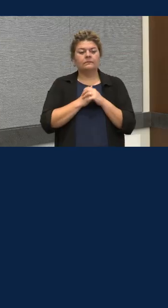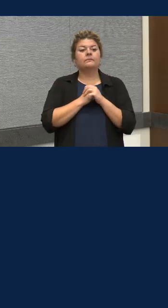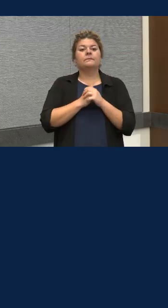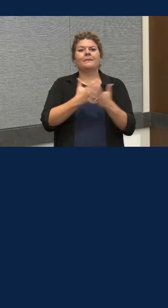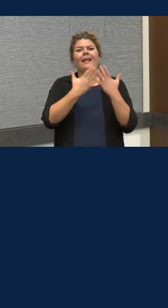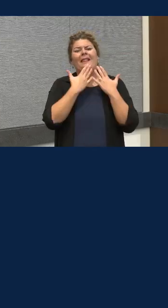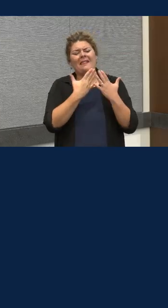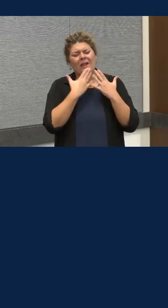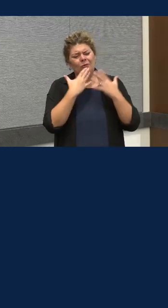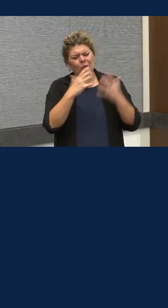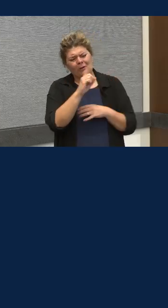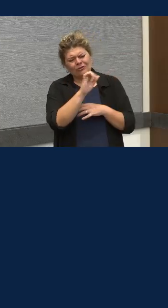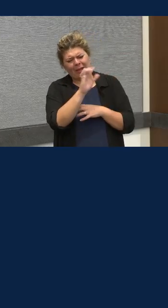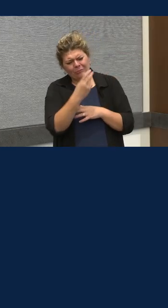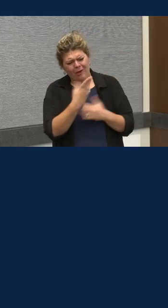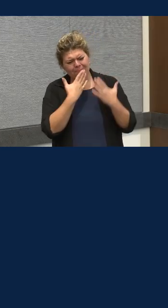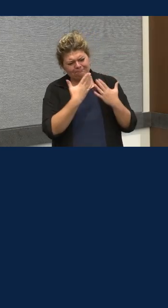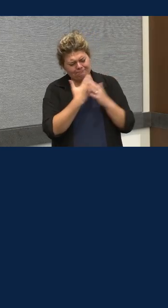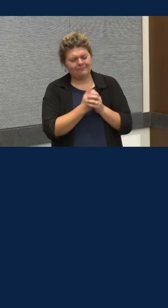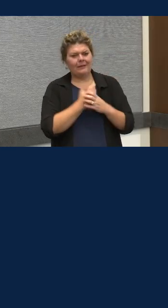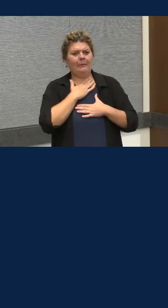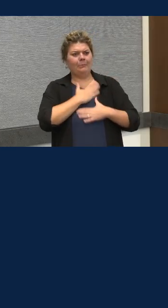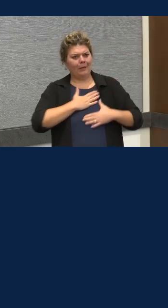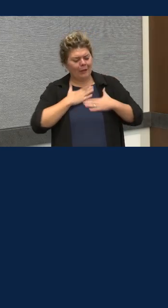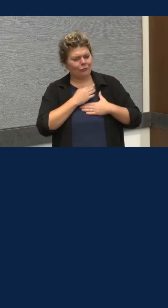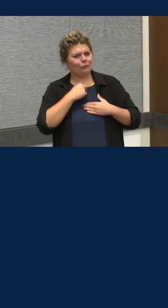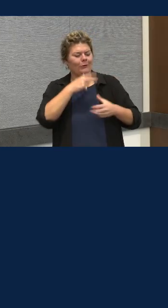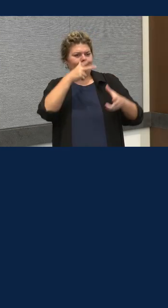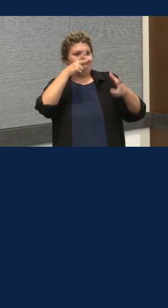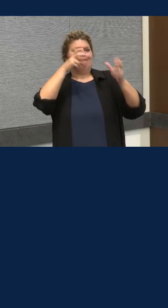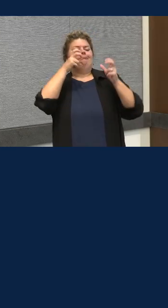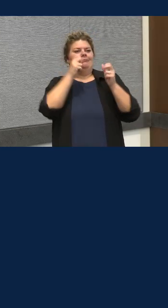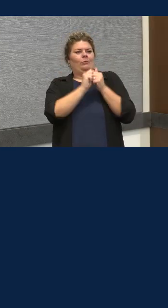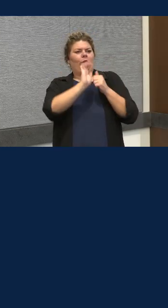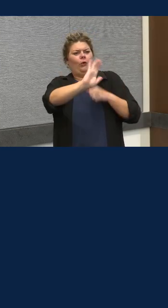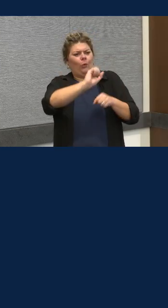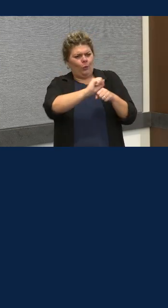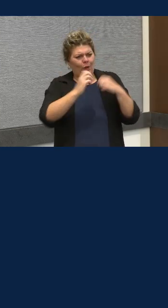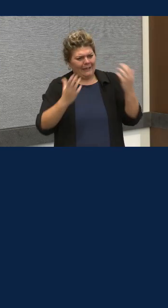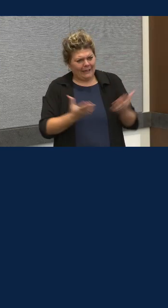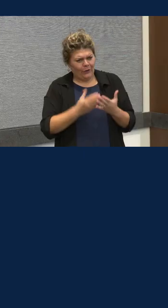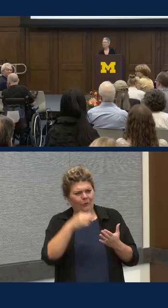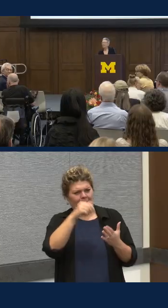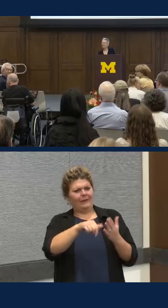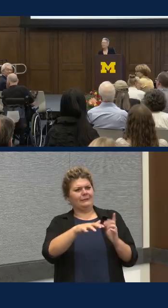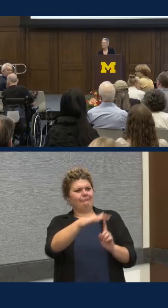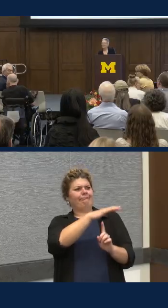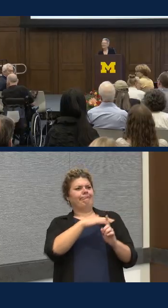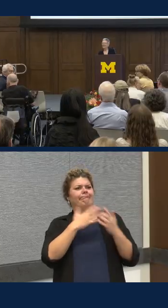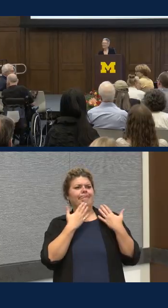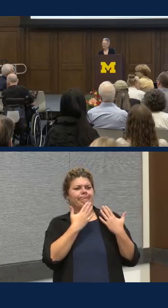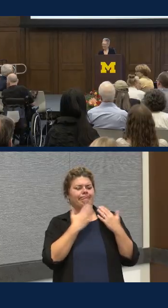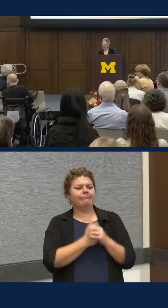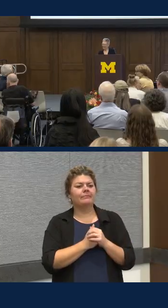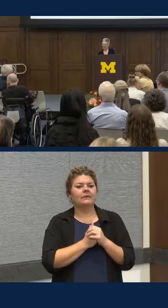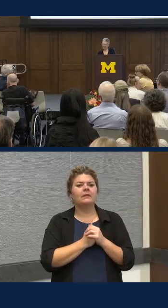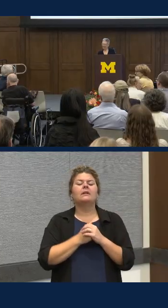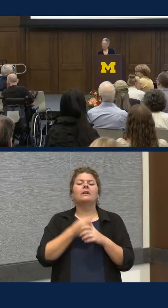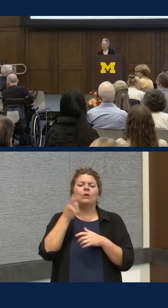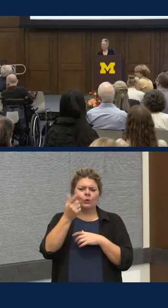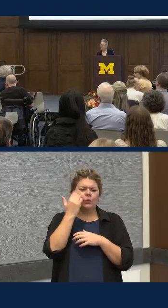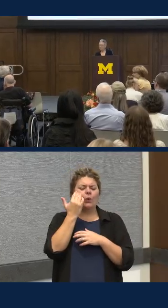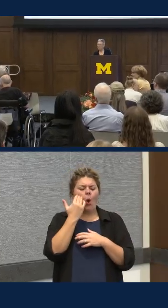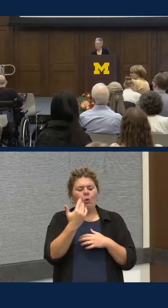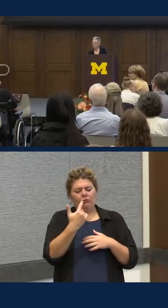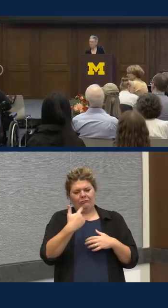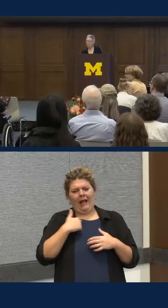Thank you so much, Deborah. What a pleasure to have a chance to engage with your work here in this context. You know that